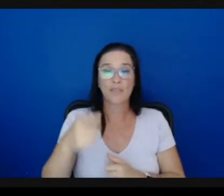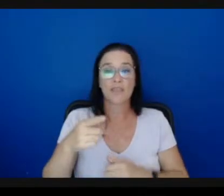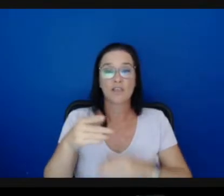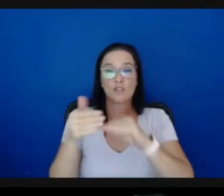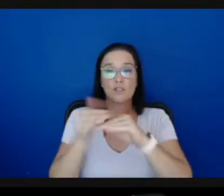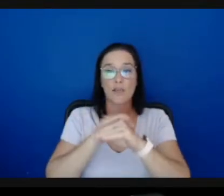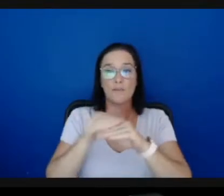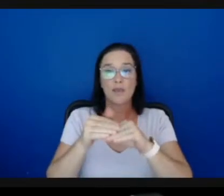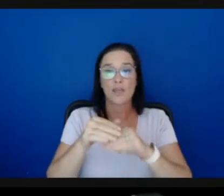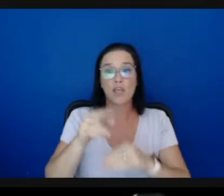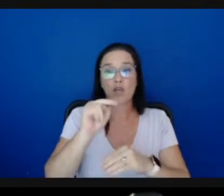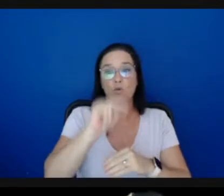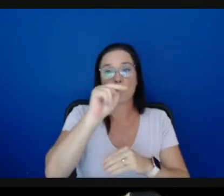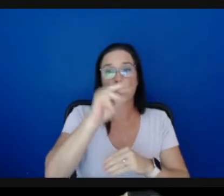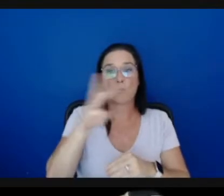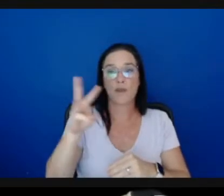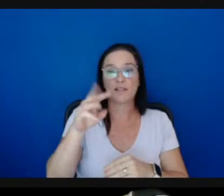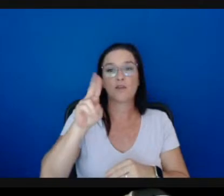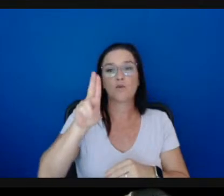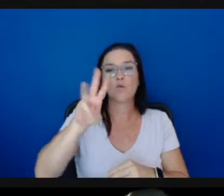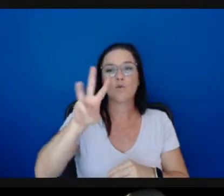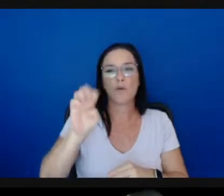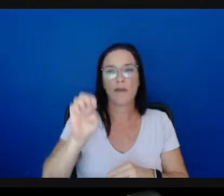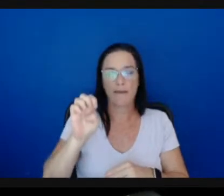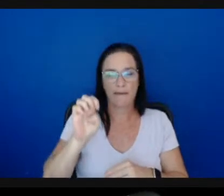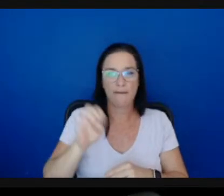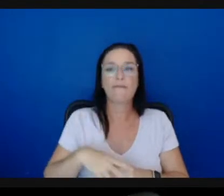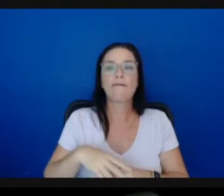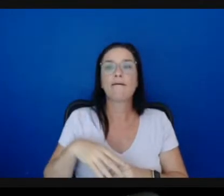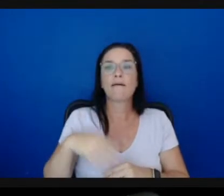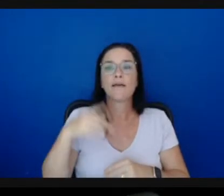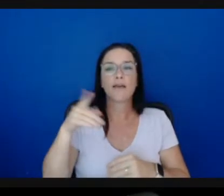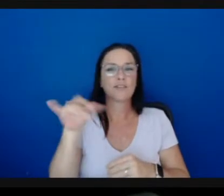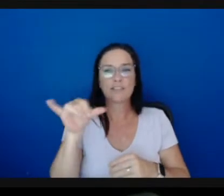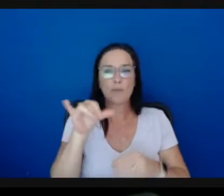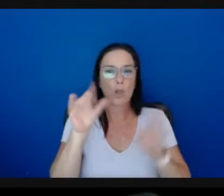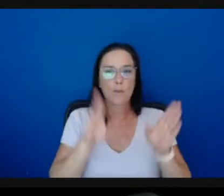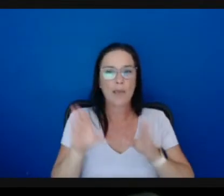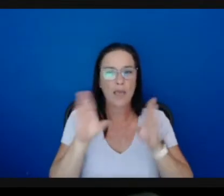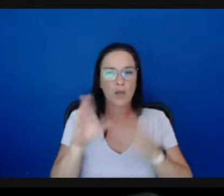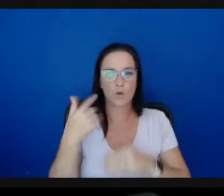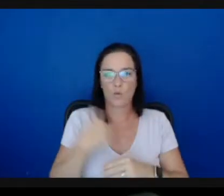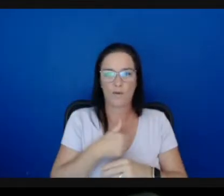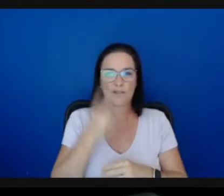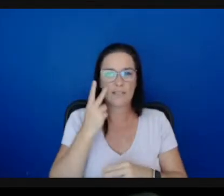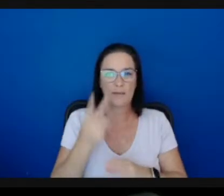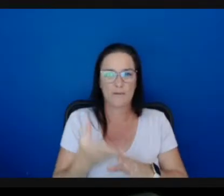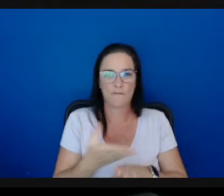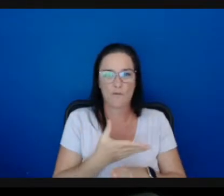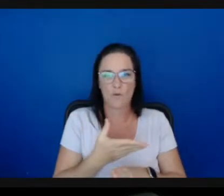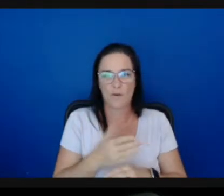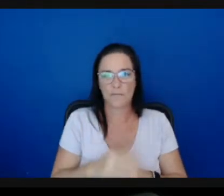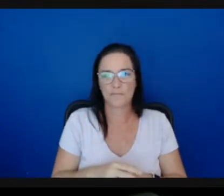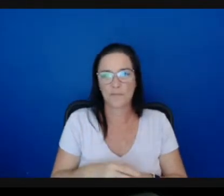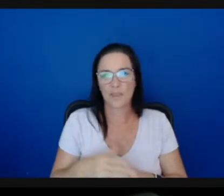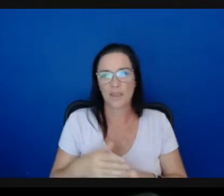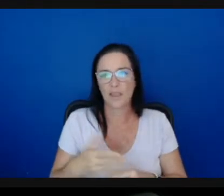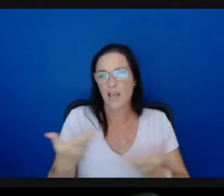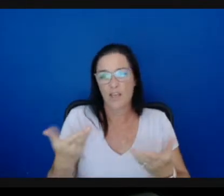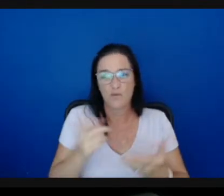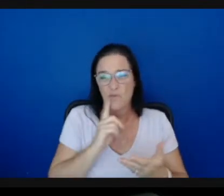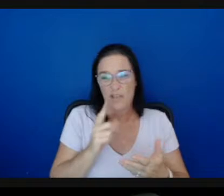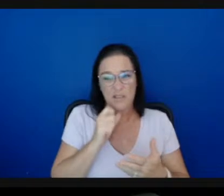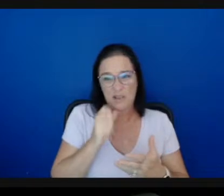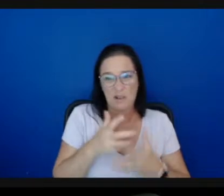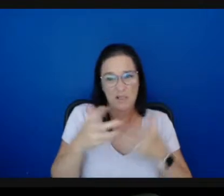northwest at Uekahuna. Similar patterns as you've seen. And in fact, you might argue there's hardly any change at all